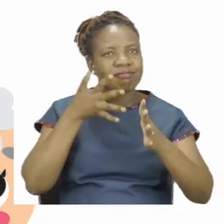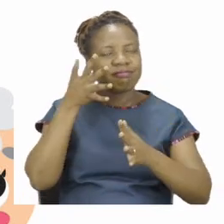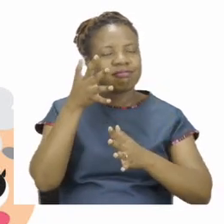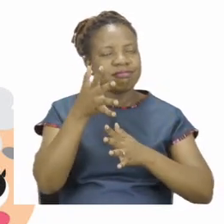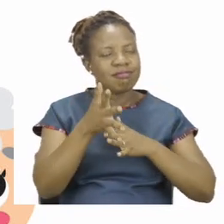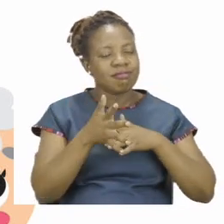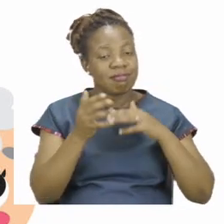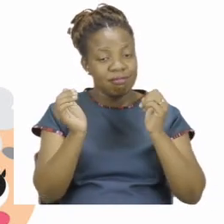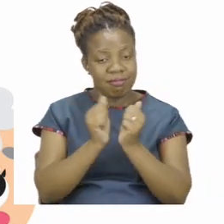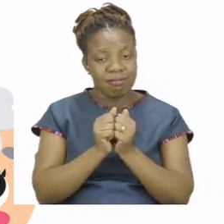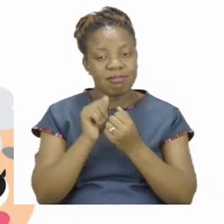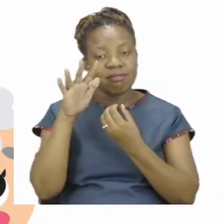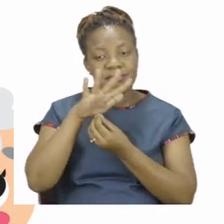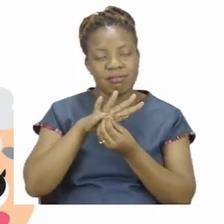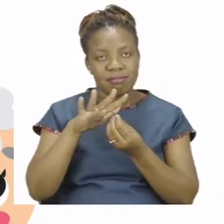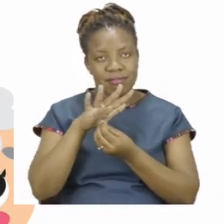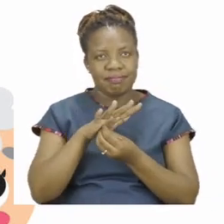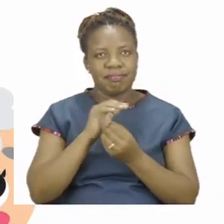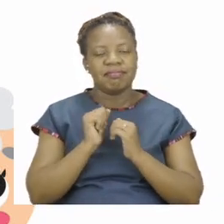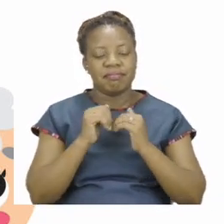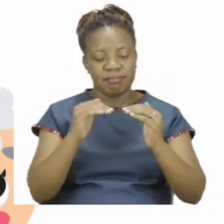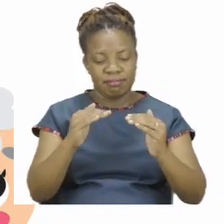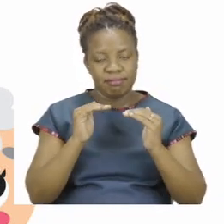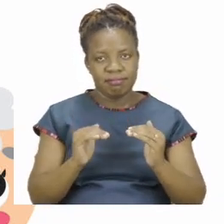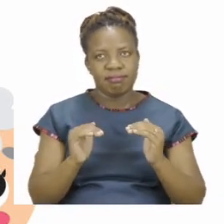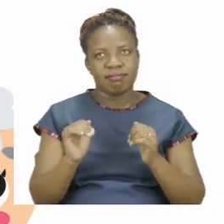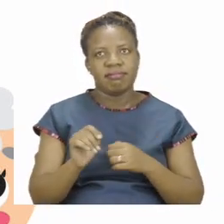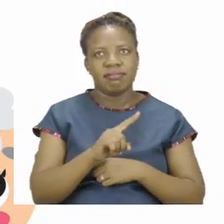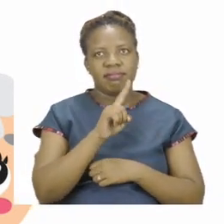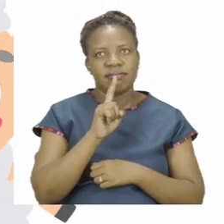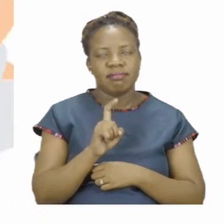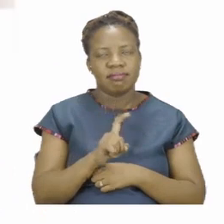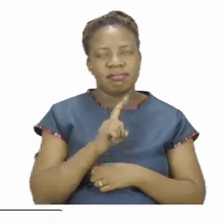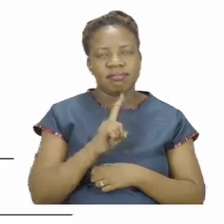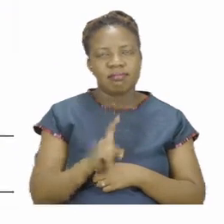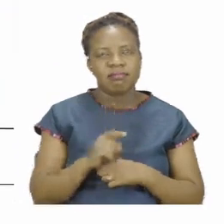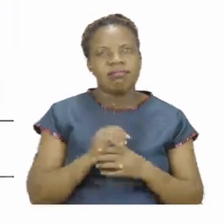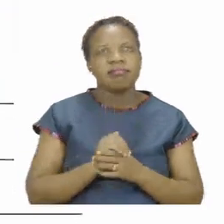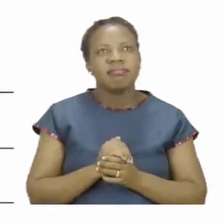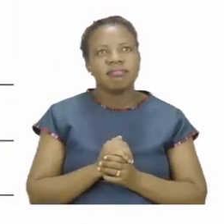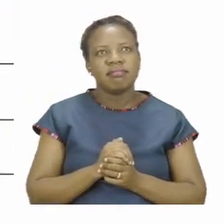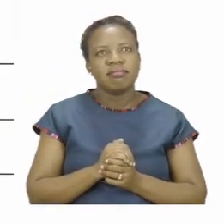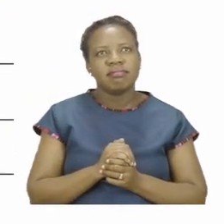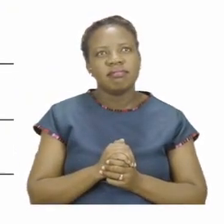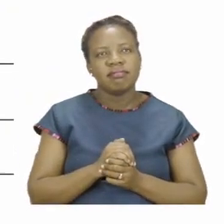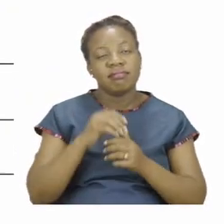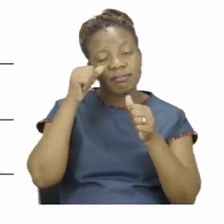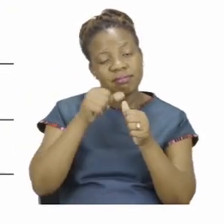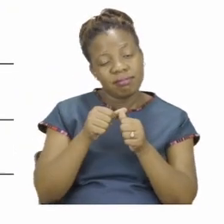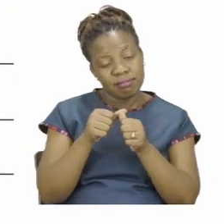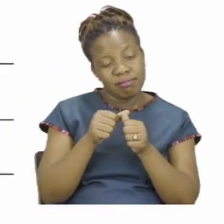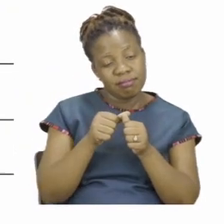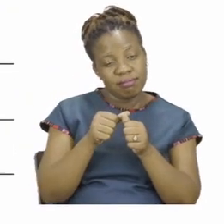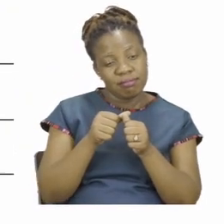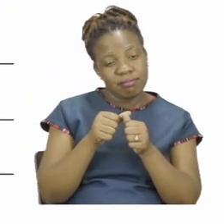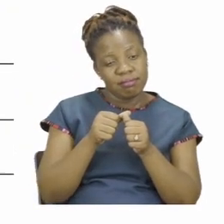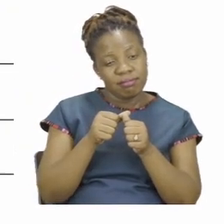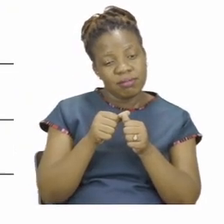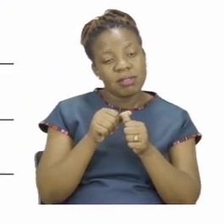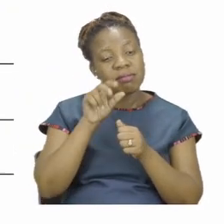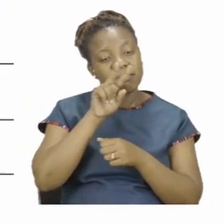now, let's take a look at the questions that now follow. Remember, boys and girls, it's important for us to read our questions